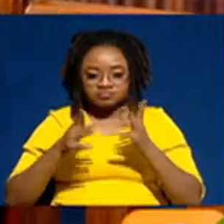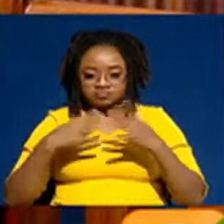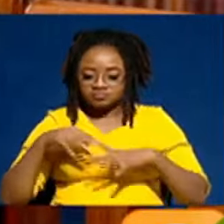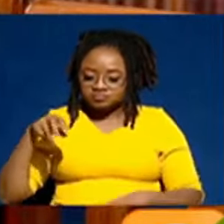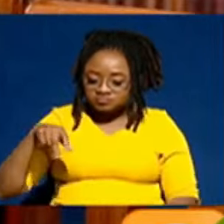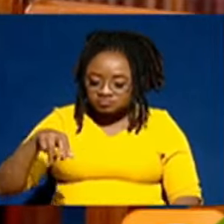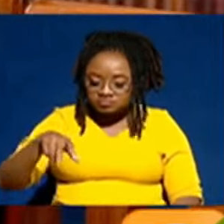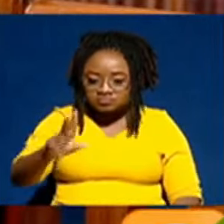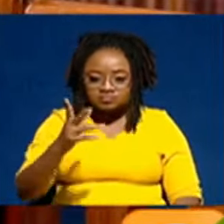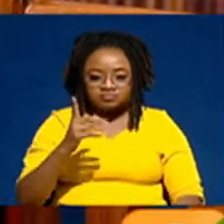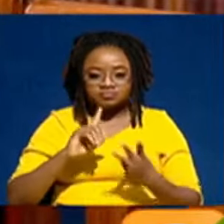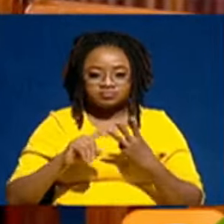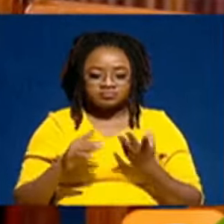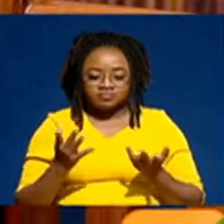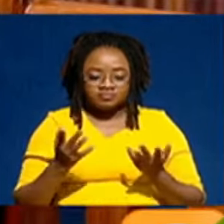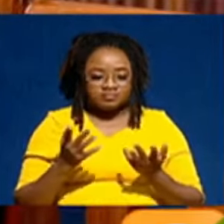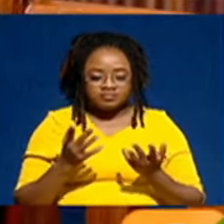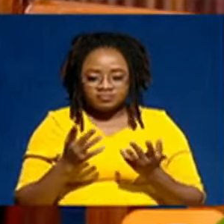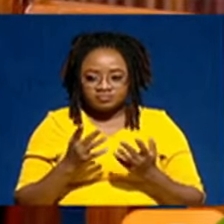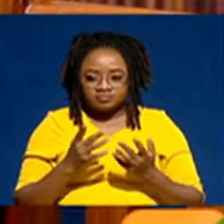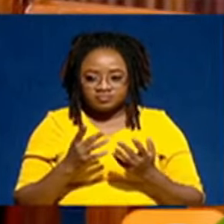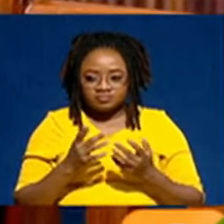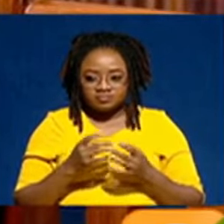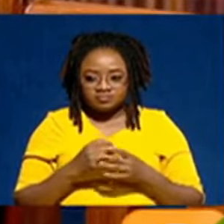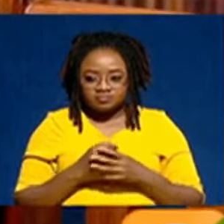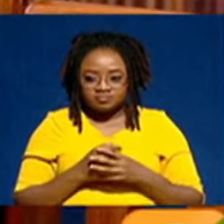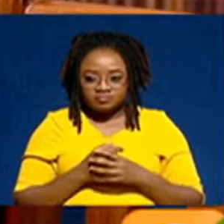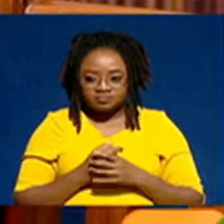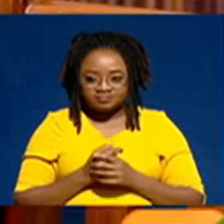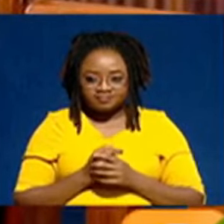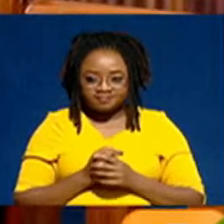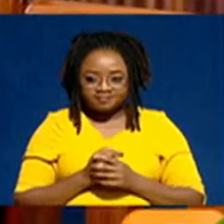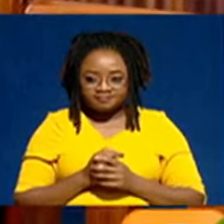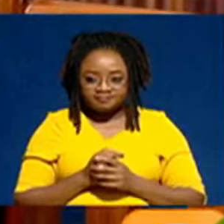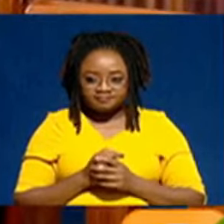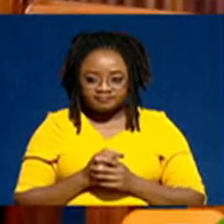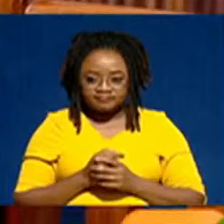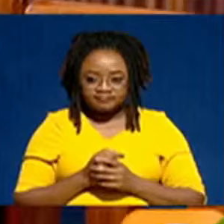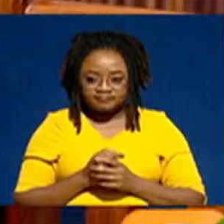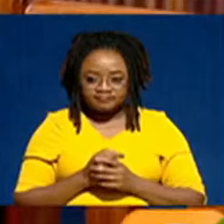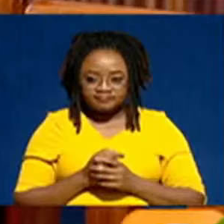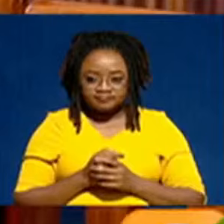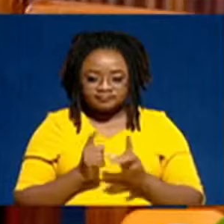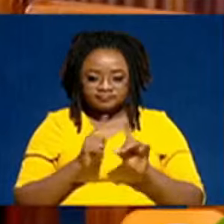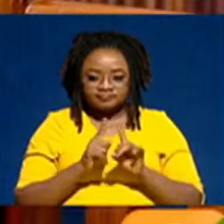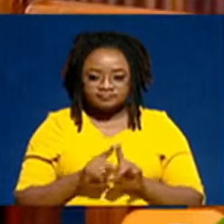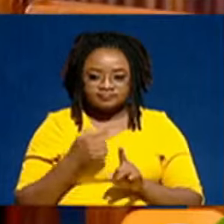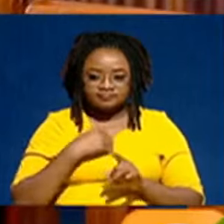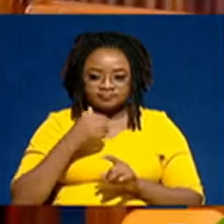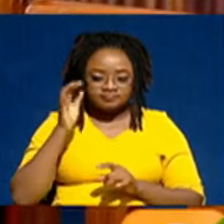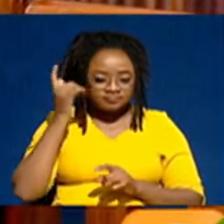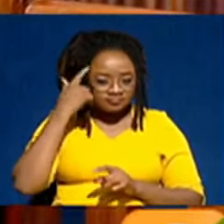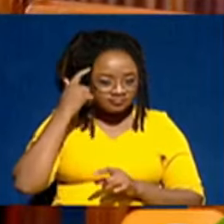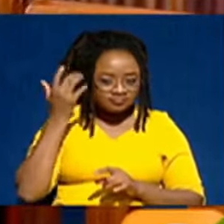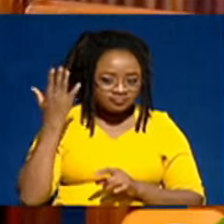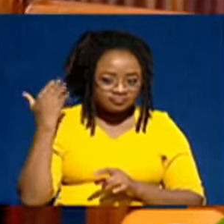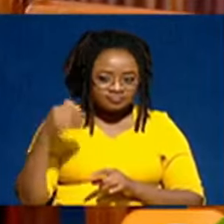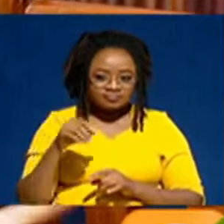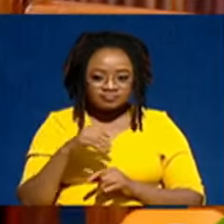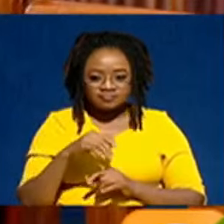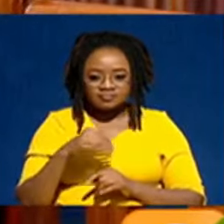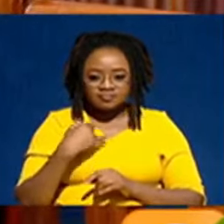call appropriate public transport like commuter rails and bus rapid transit. I'm seeing we've had this story about the famous red